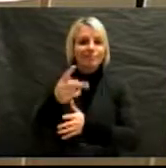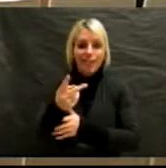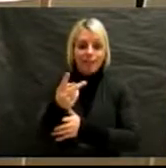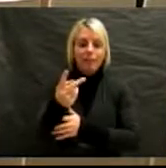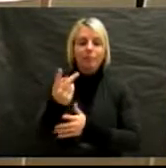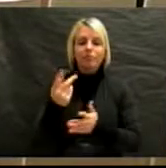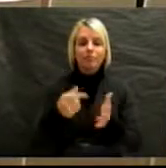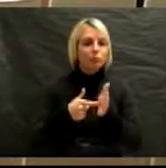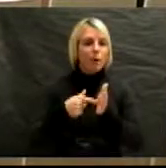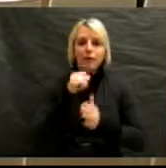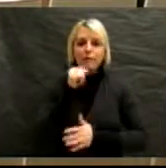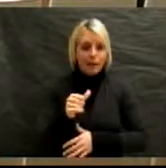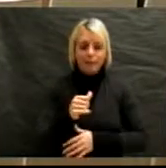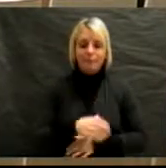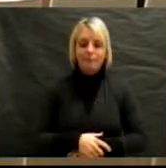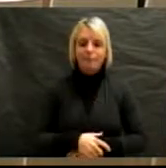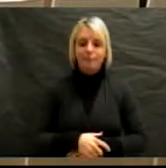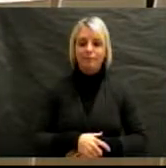not required.